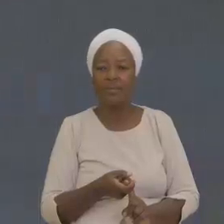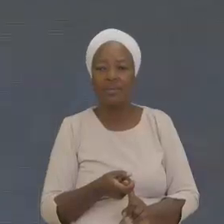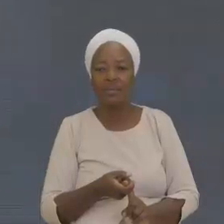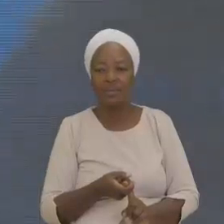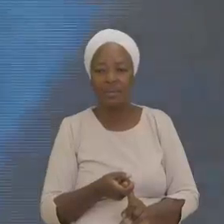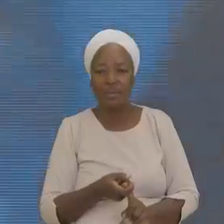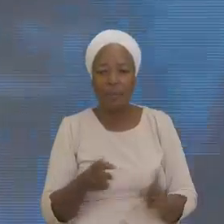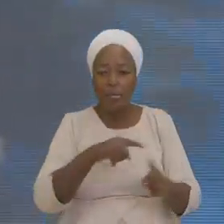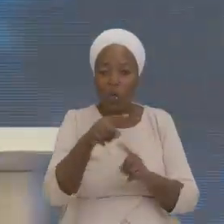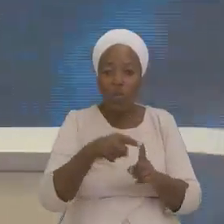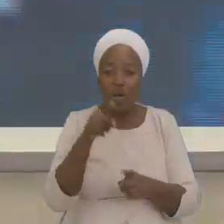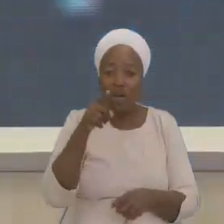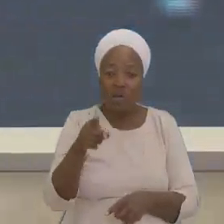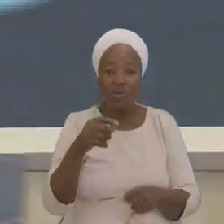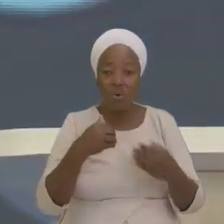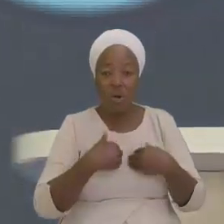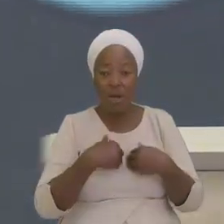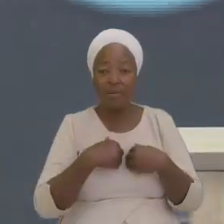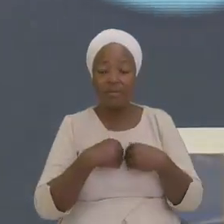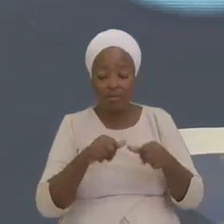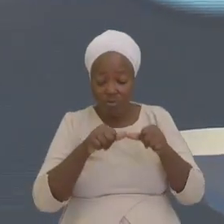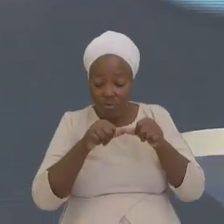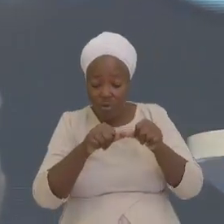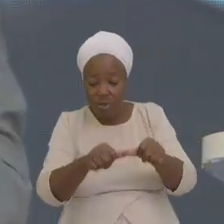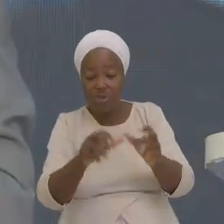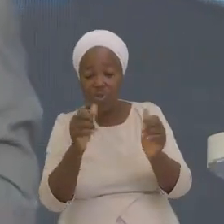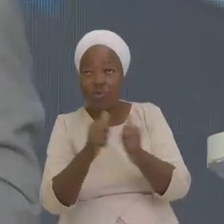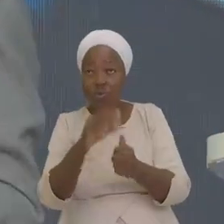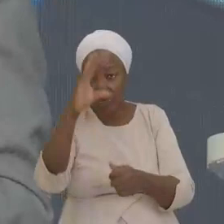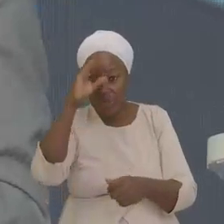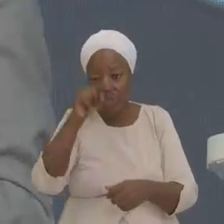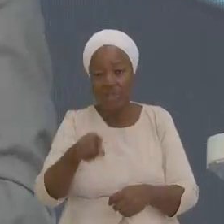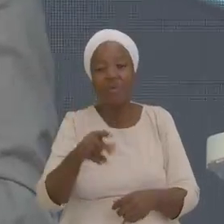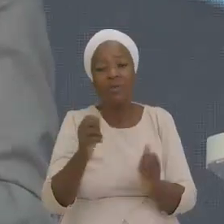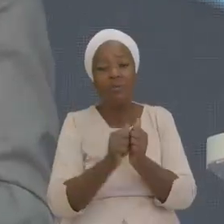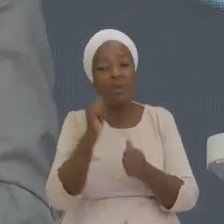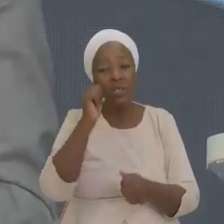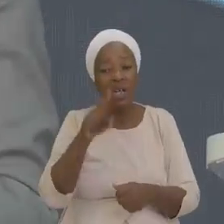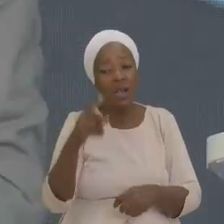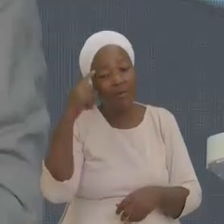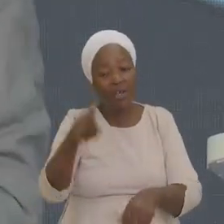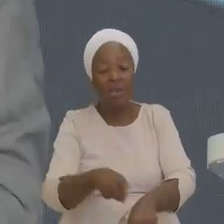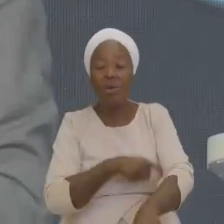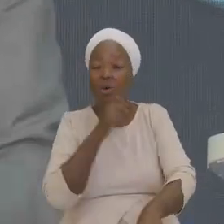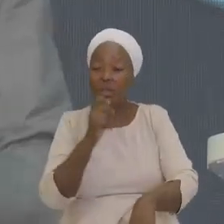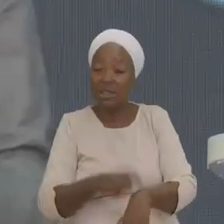when you have gone on with him, with her, for a long time,